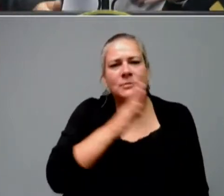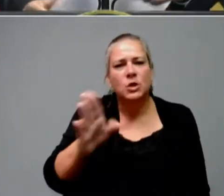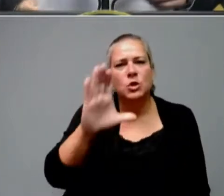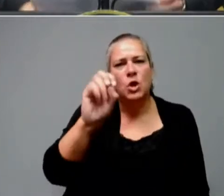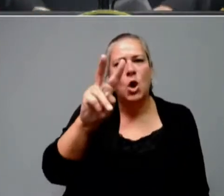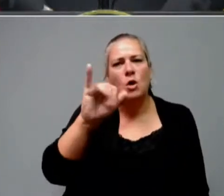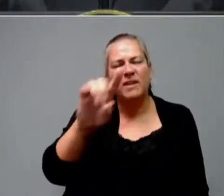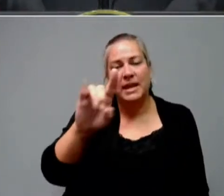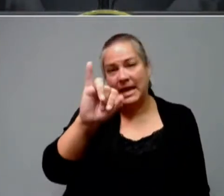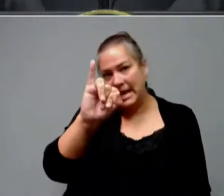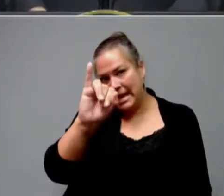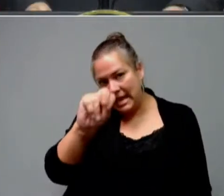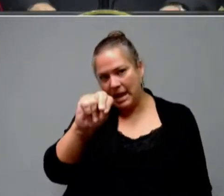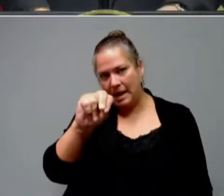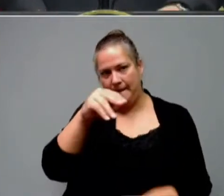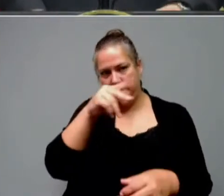census.